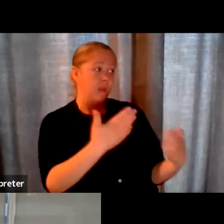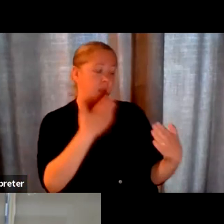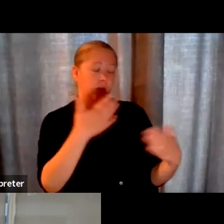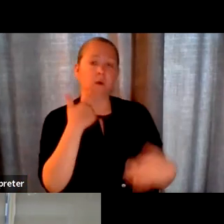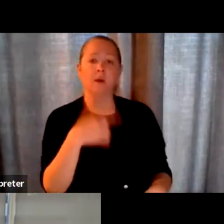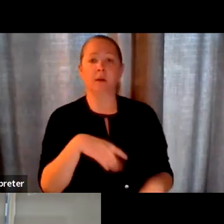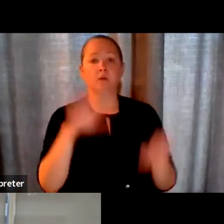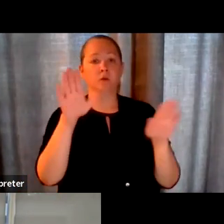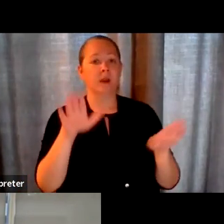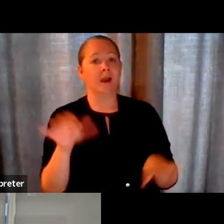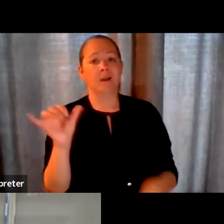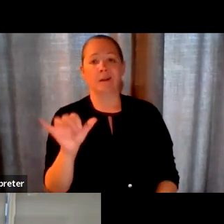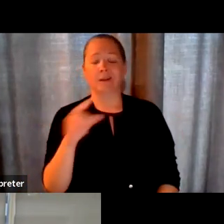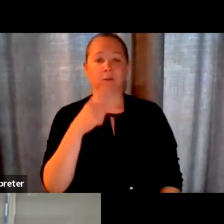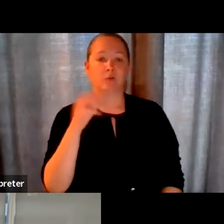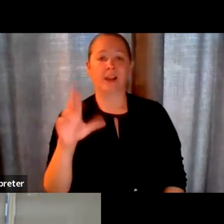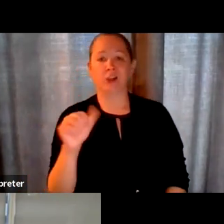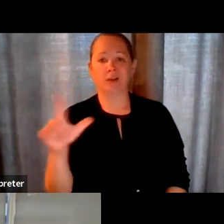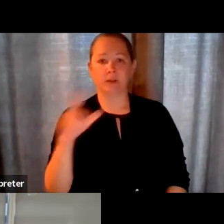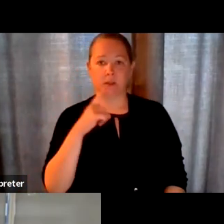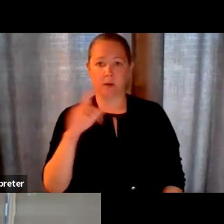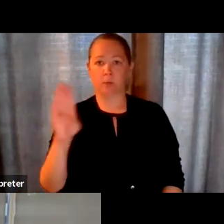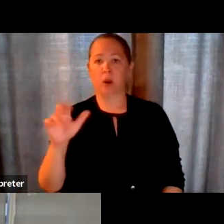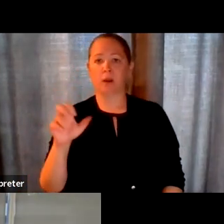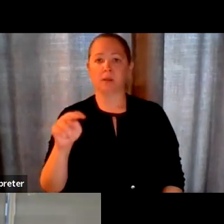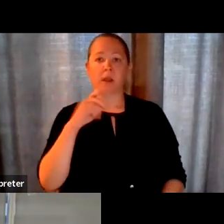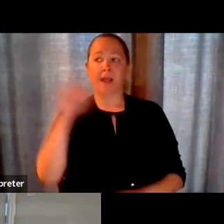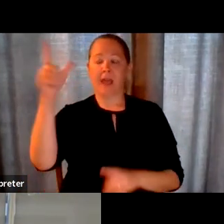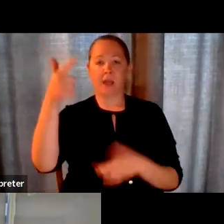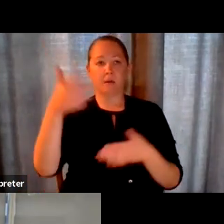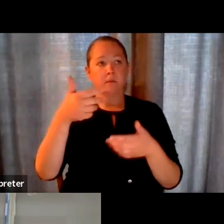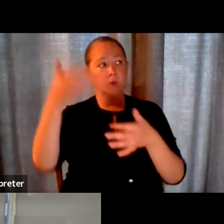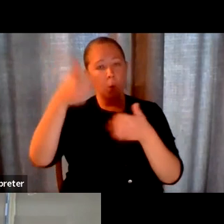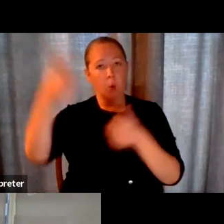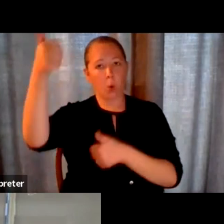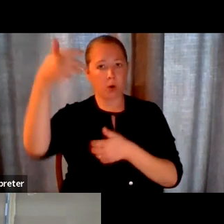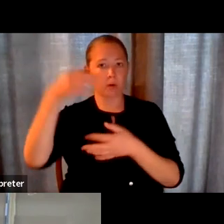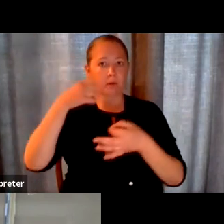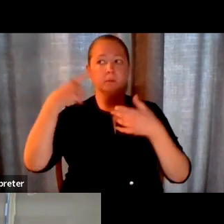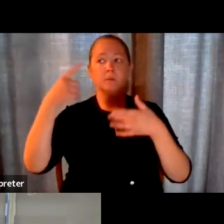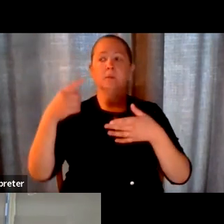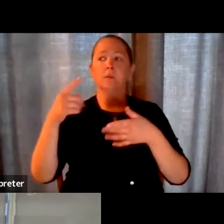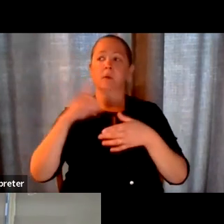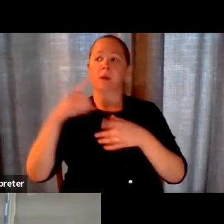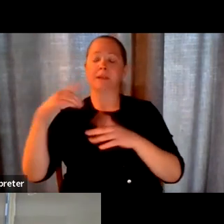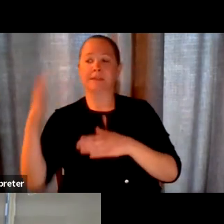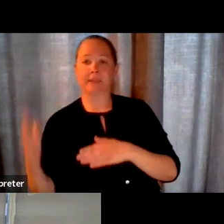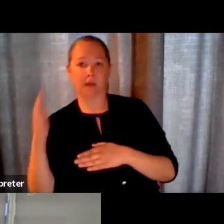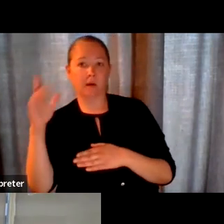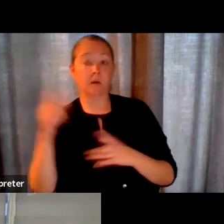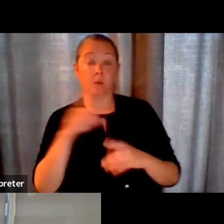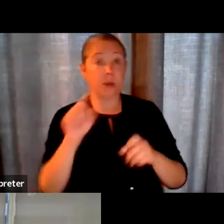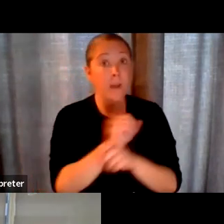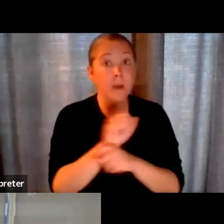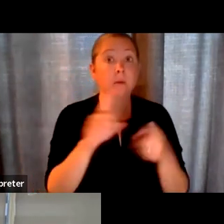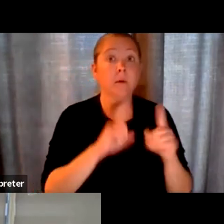said, the court really bought into a deceitful narrative from the other side, but here's what really happened in this case. Coach Kennedy was a